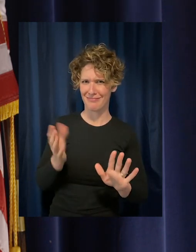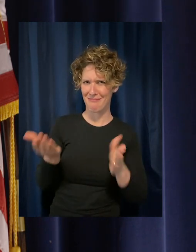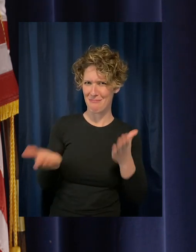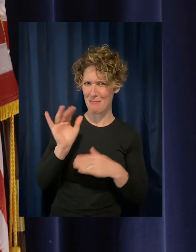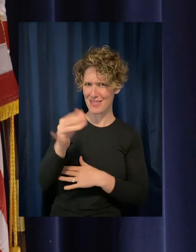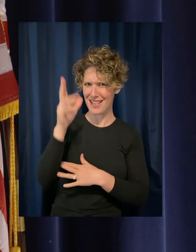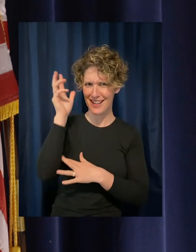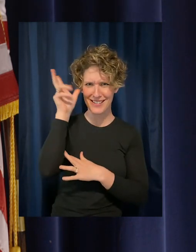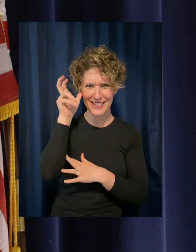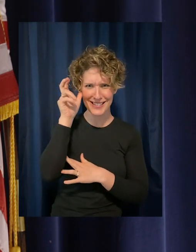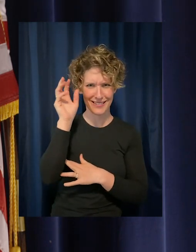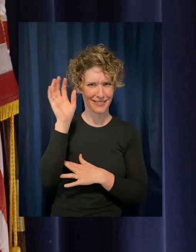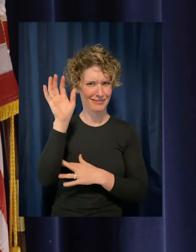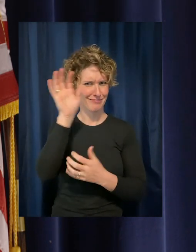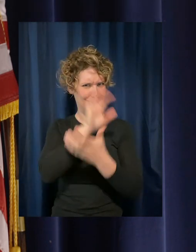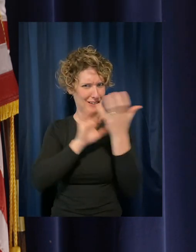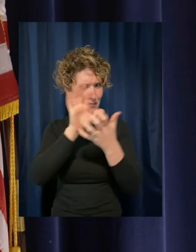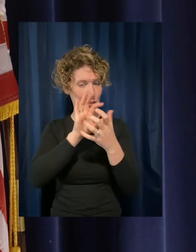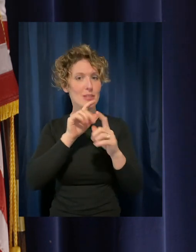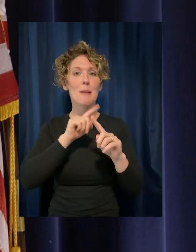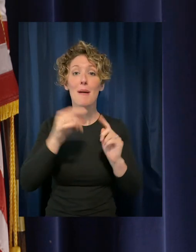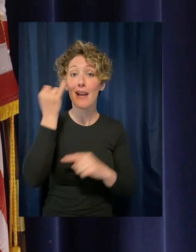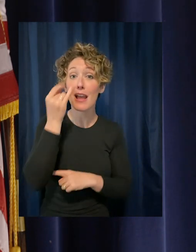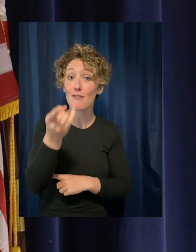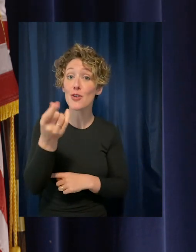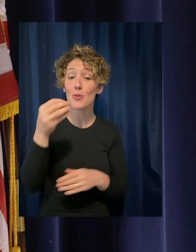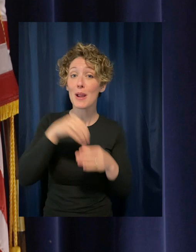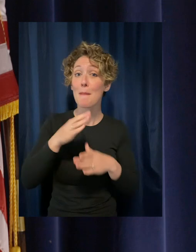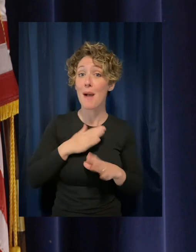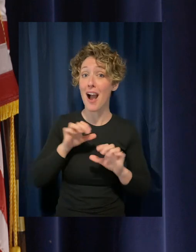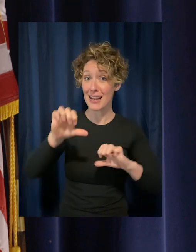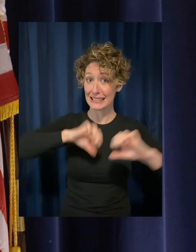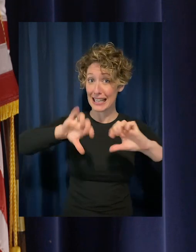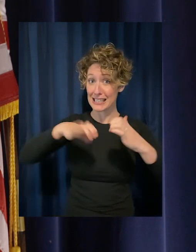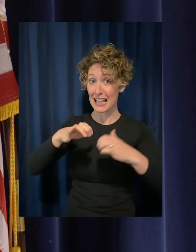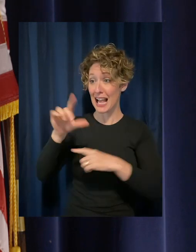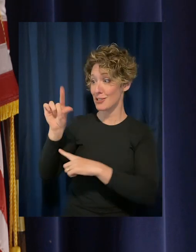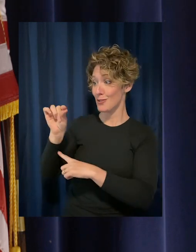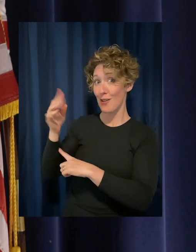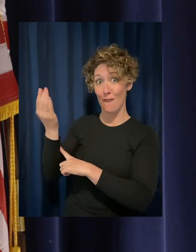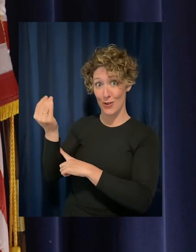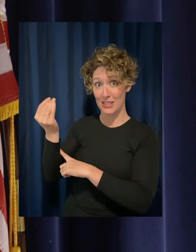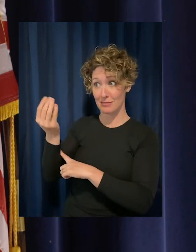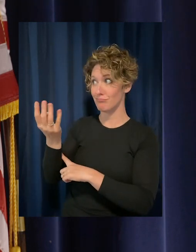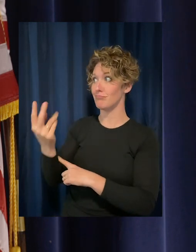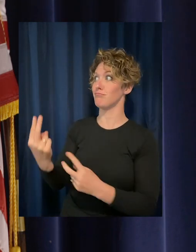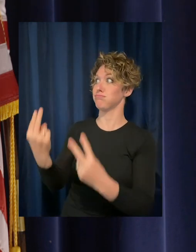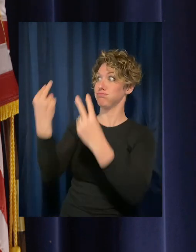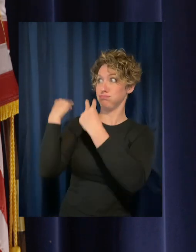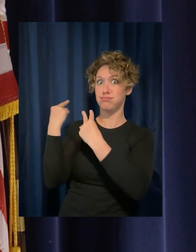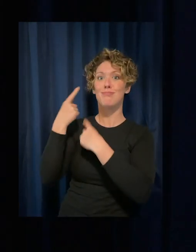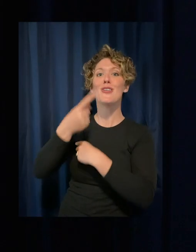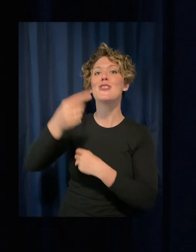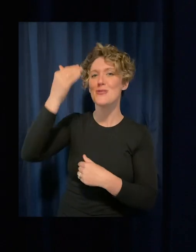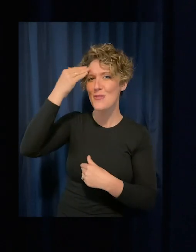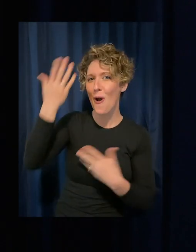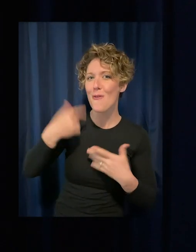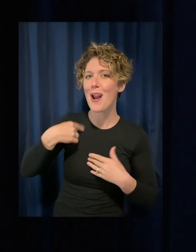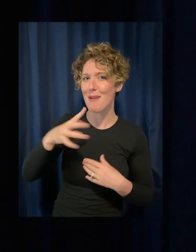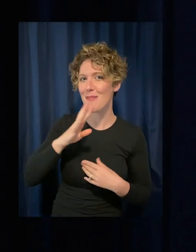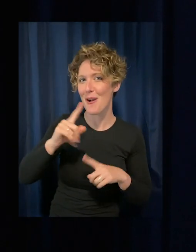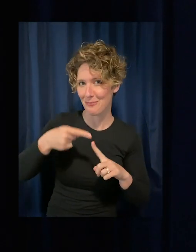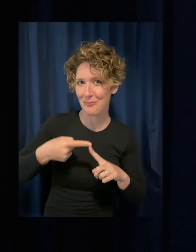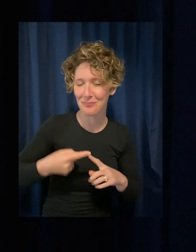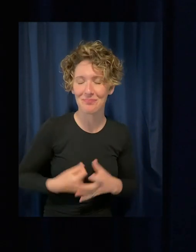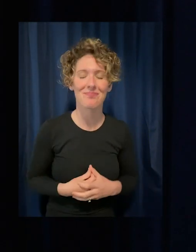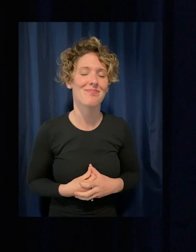school physical science in 2014, you know exactly what I'm referring to. It was a sort of gloomy day,